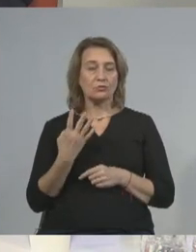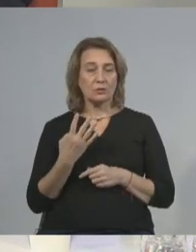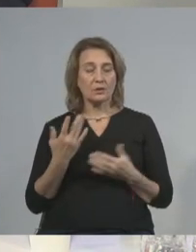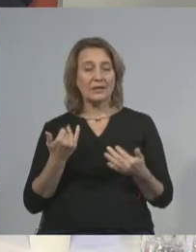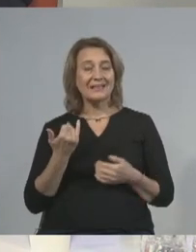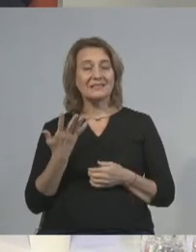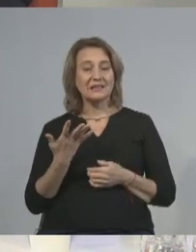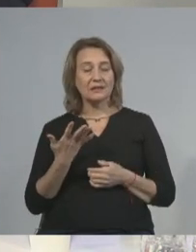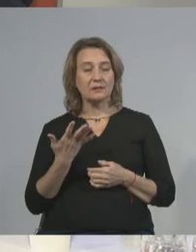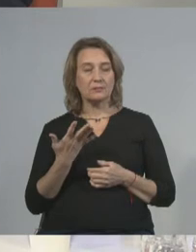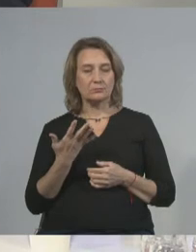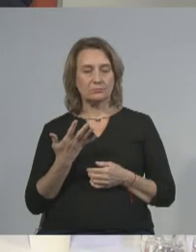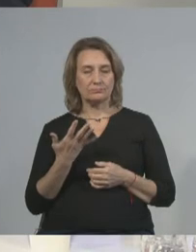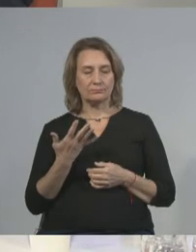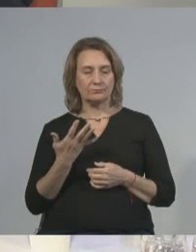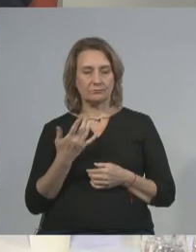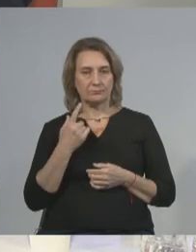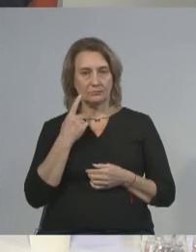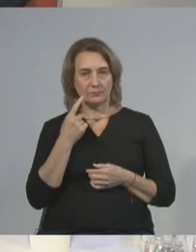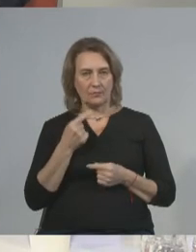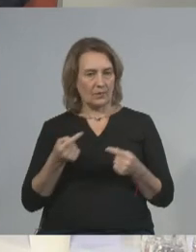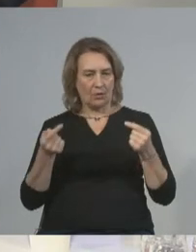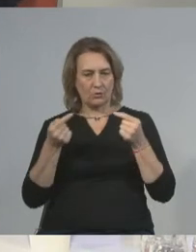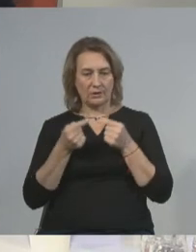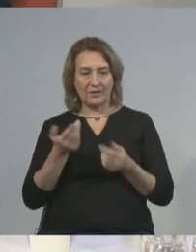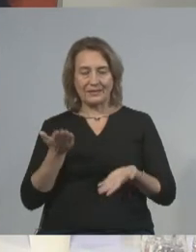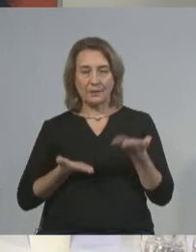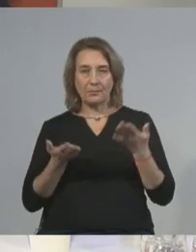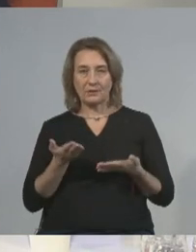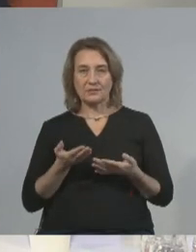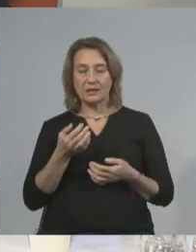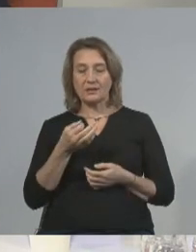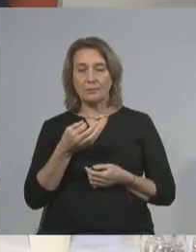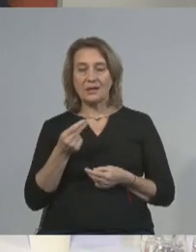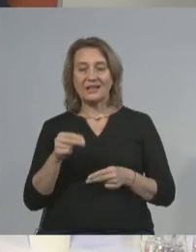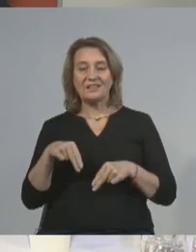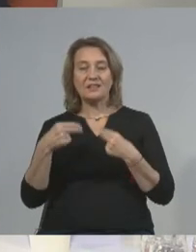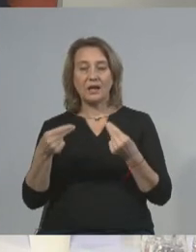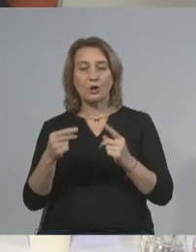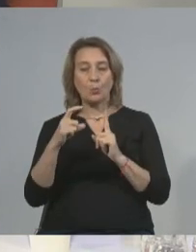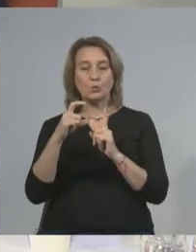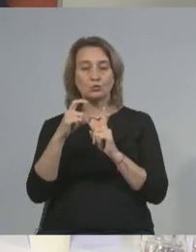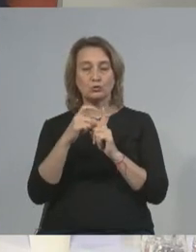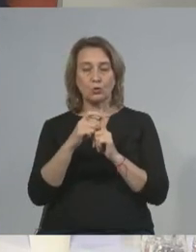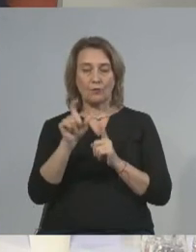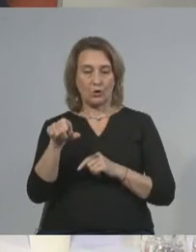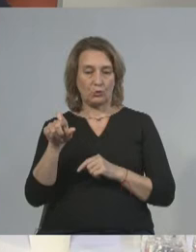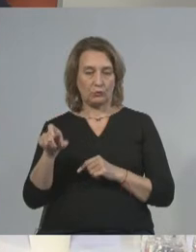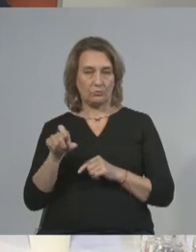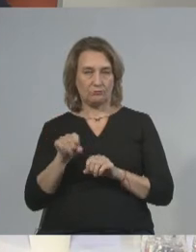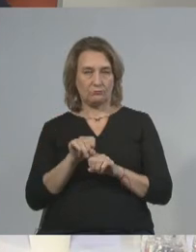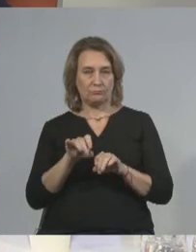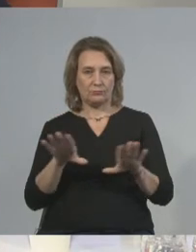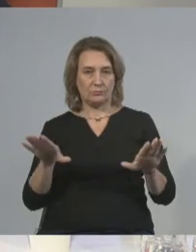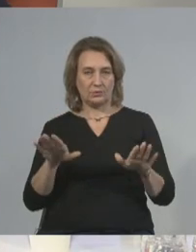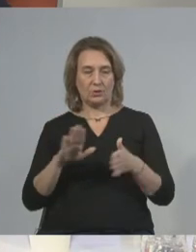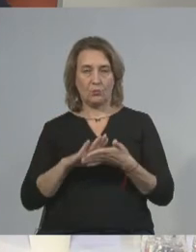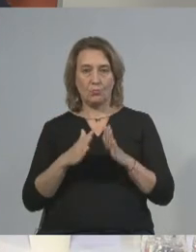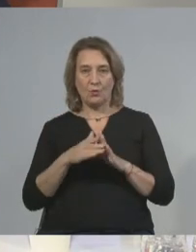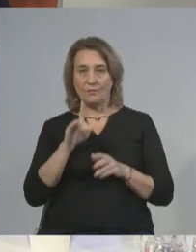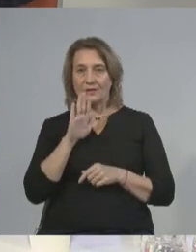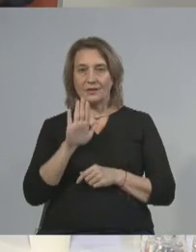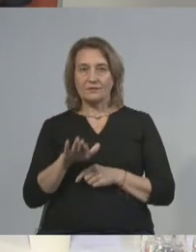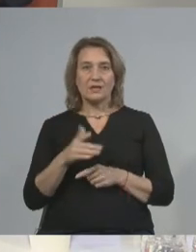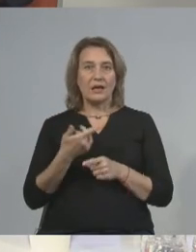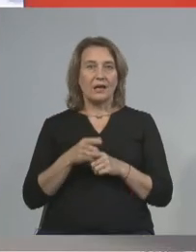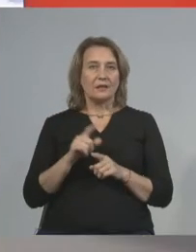c-14 nationalist group to comment on that to provide balance do you think that is these balance is adequate because they spread hate